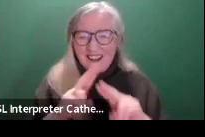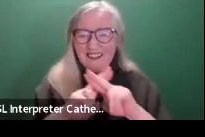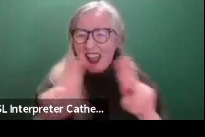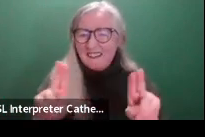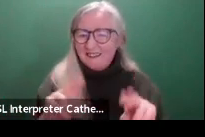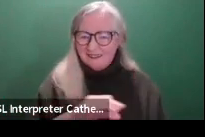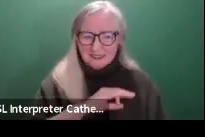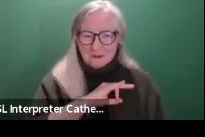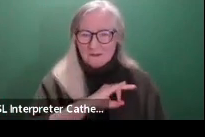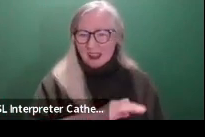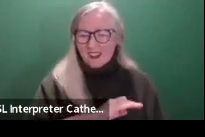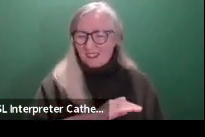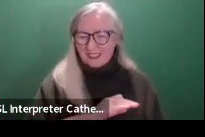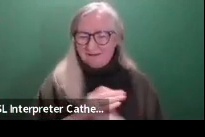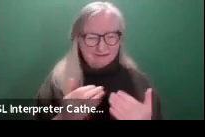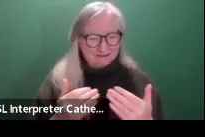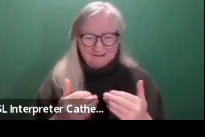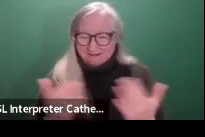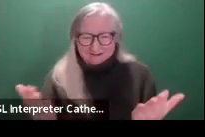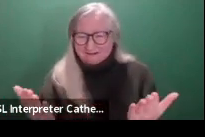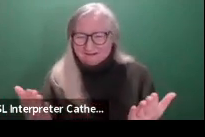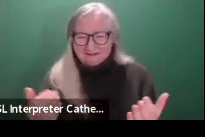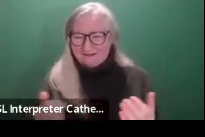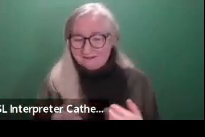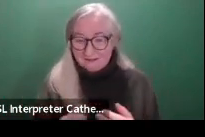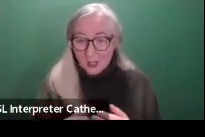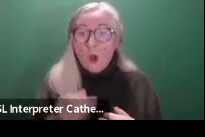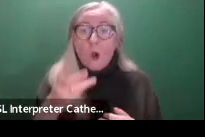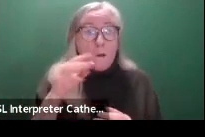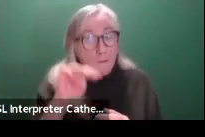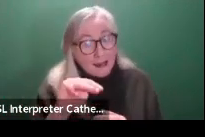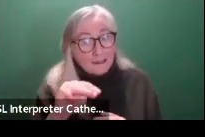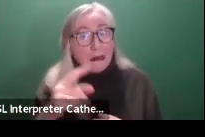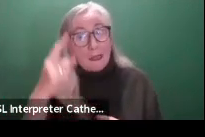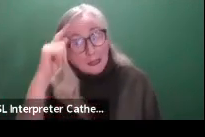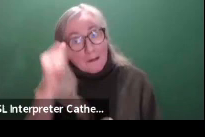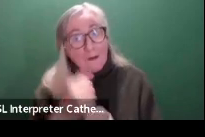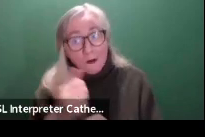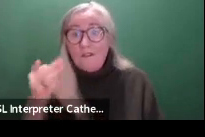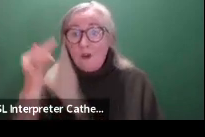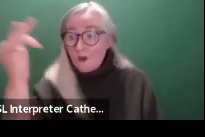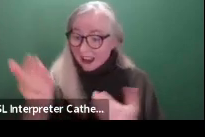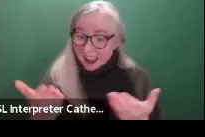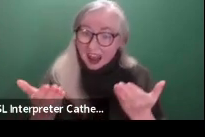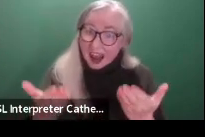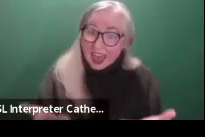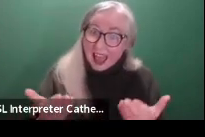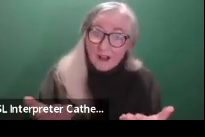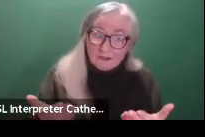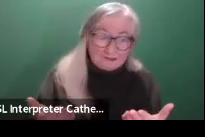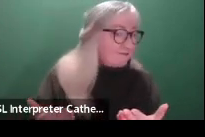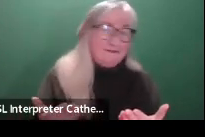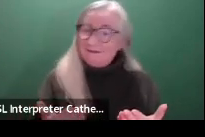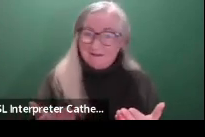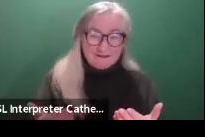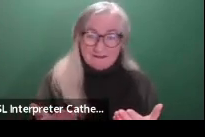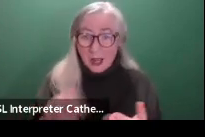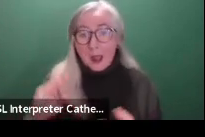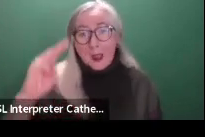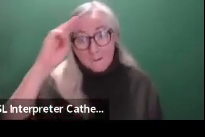beneficial, certainly at the moment. They've not ruled out revisiting it in the future, but they think for now that it should be